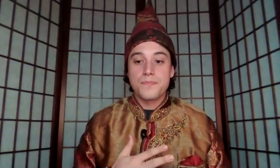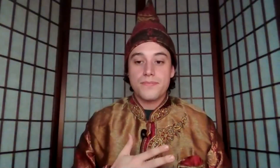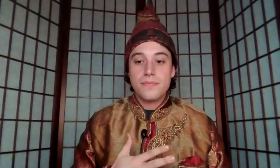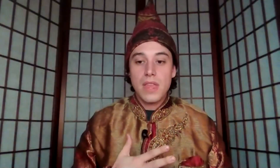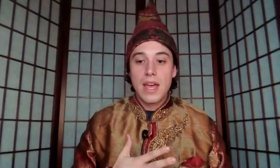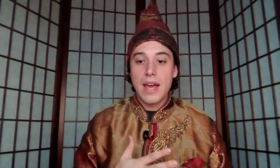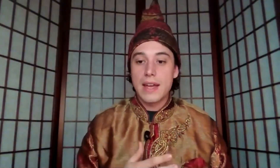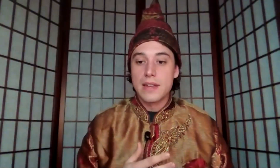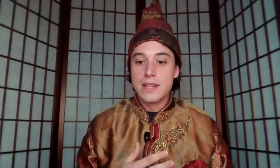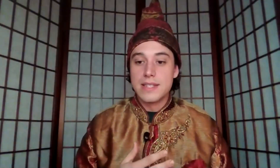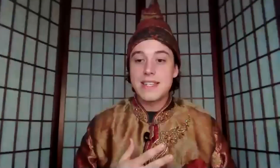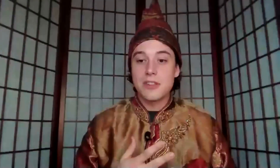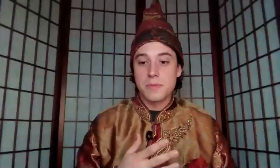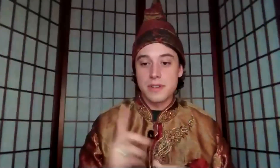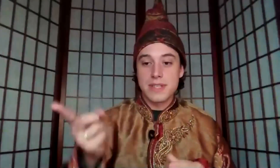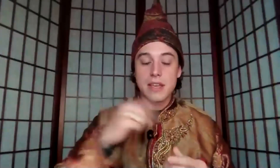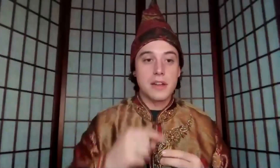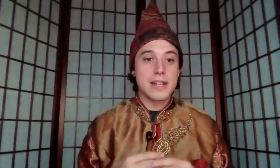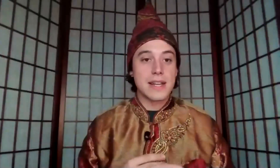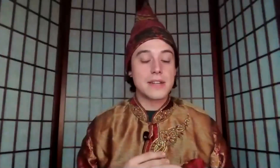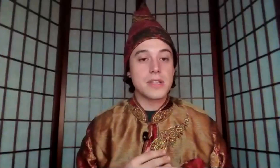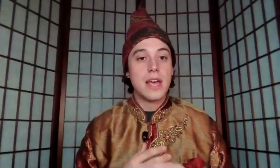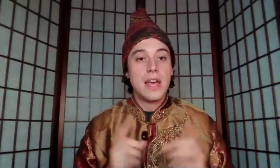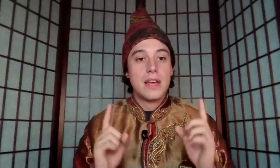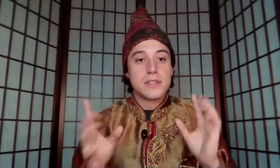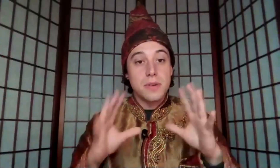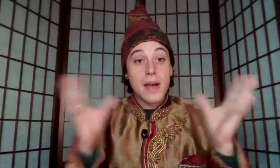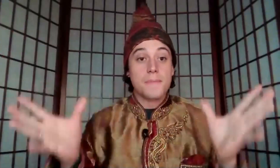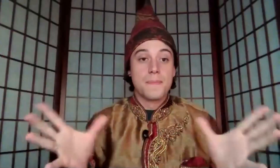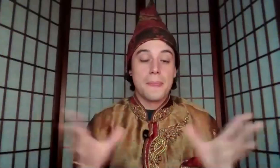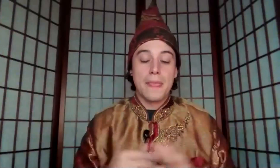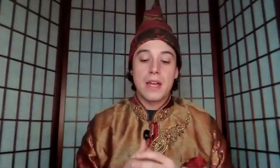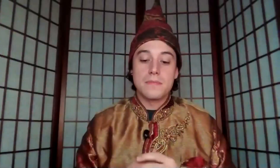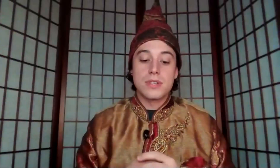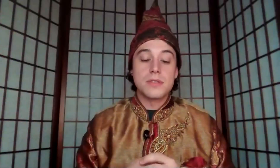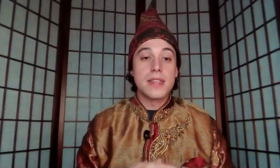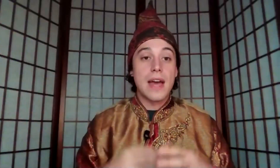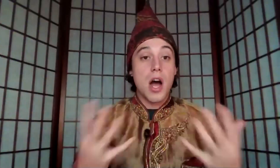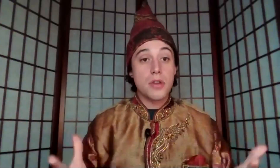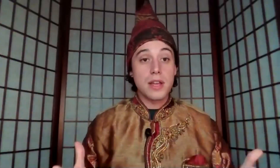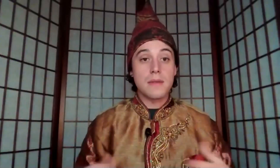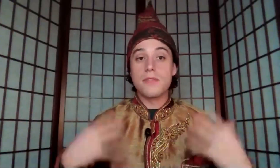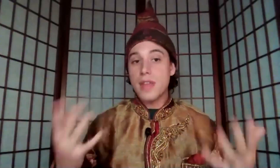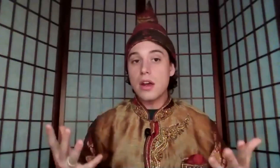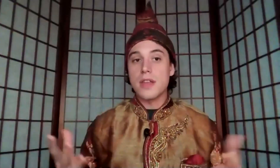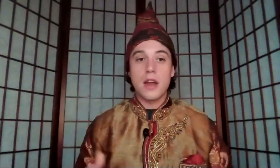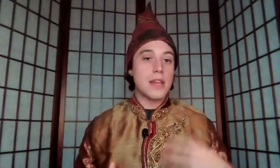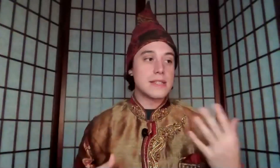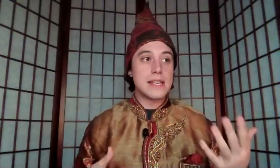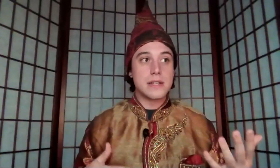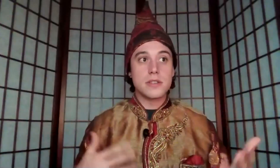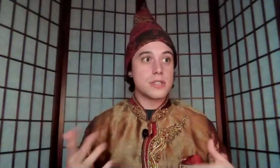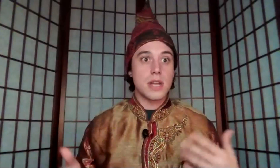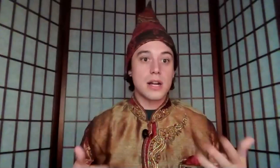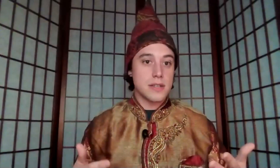there. Dia de los Muertos. Thank you, Galactic, Ashley. So yeah, just doing that and honoring them, for they are there, and